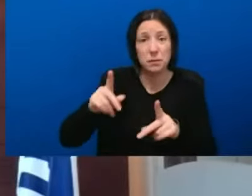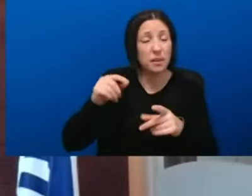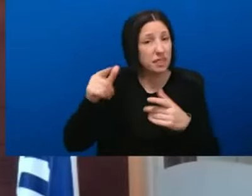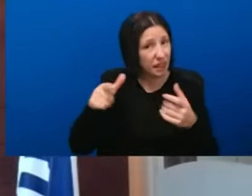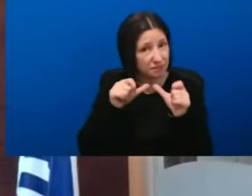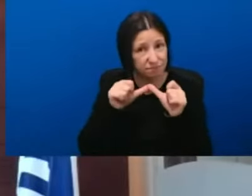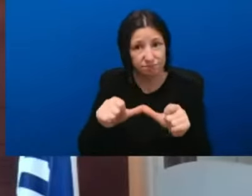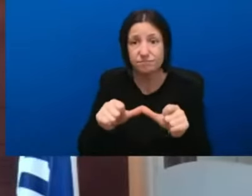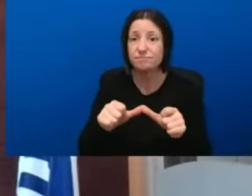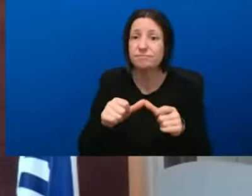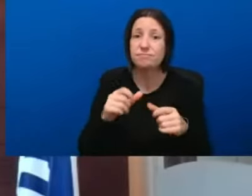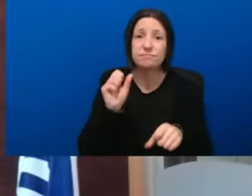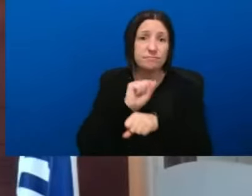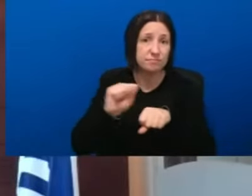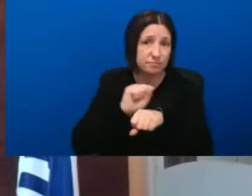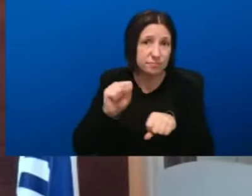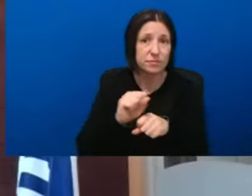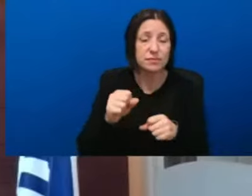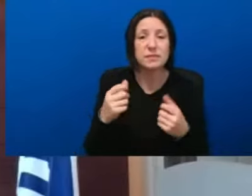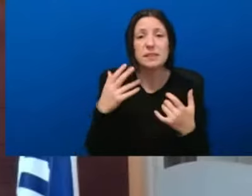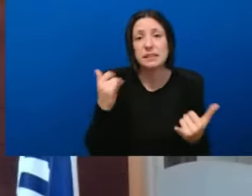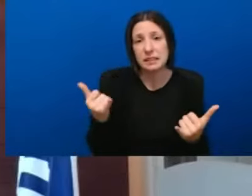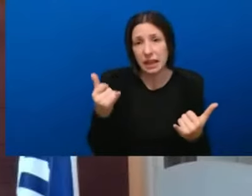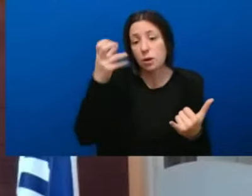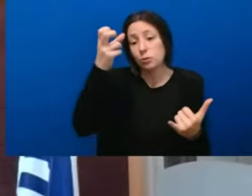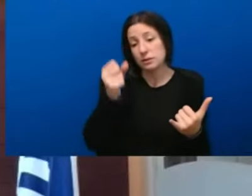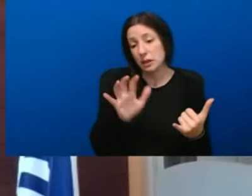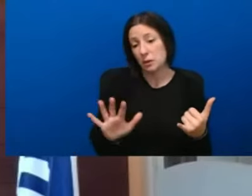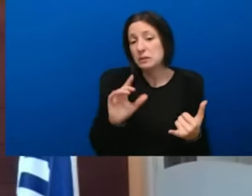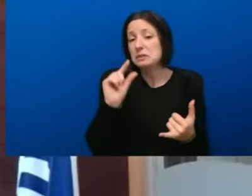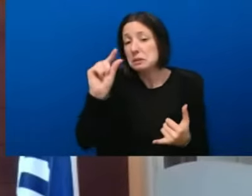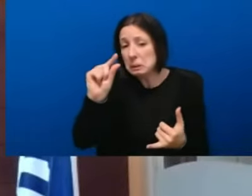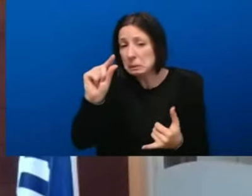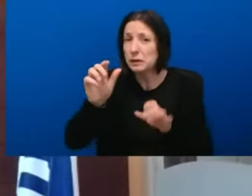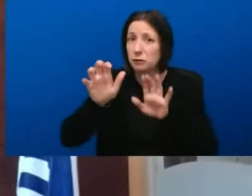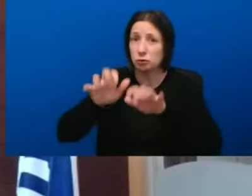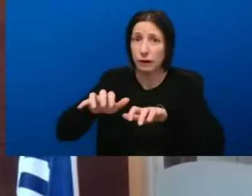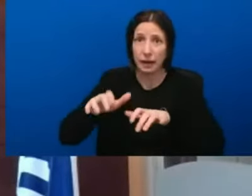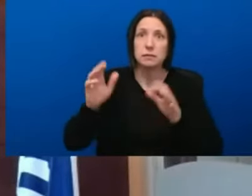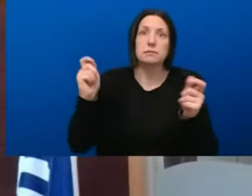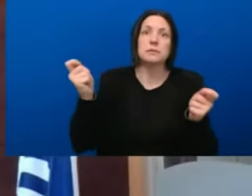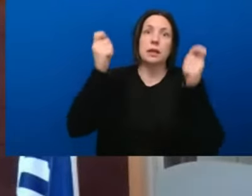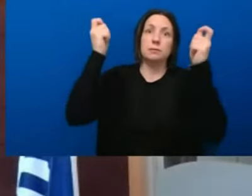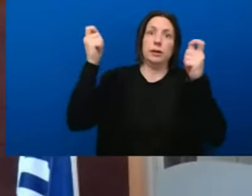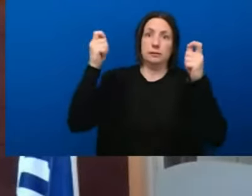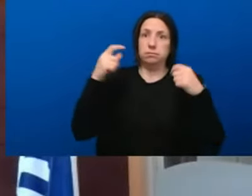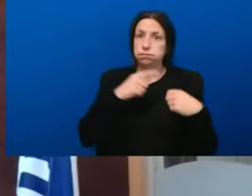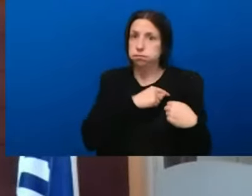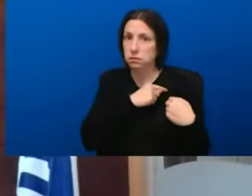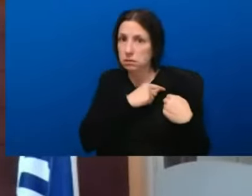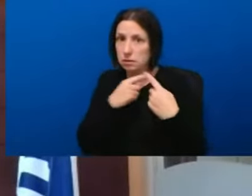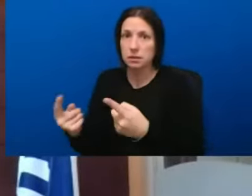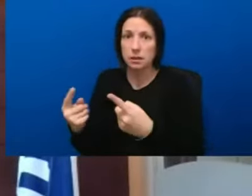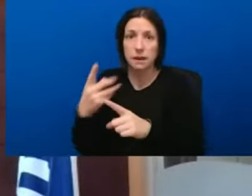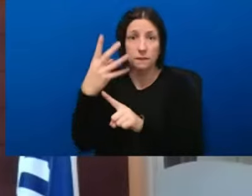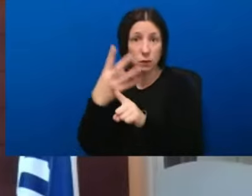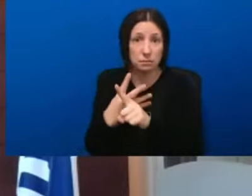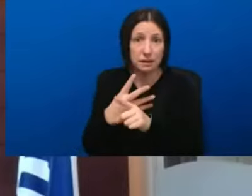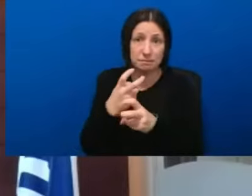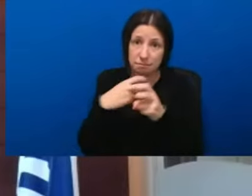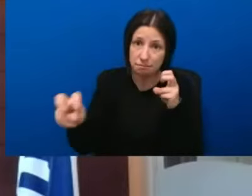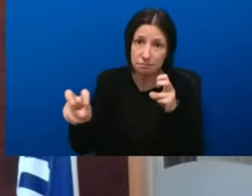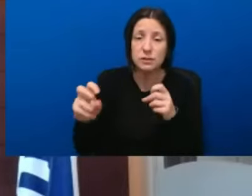now turning the corner into September. We got a little bit of rain in the south, which I think is something to be celebrated after a